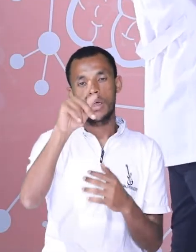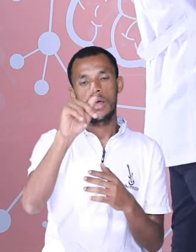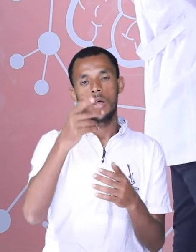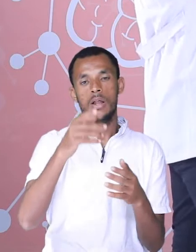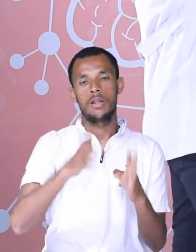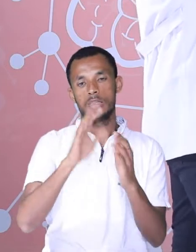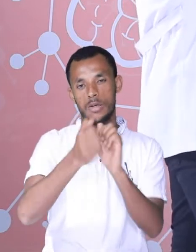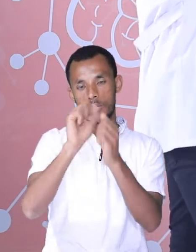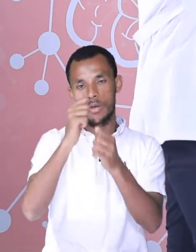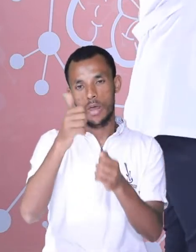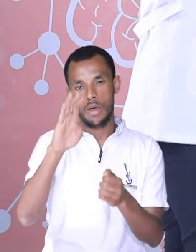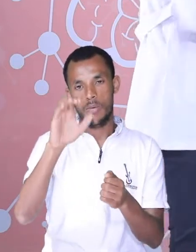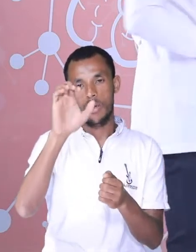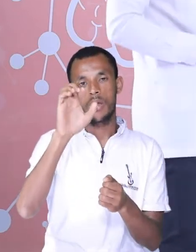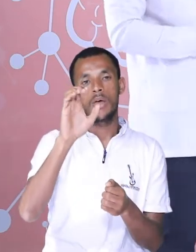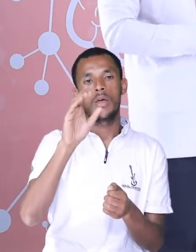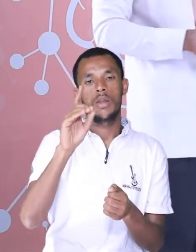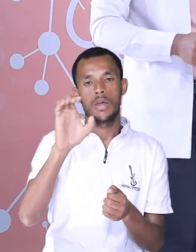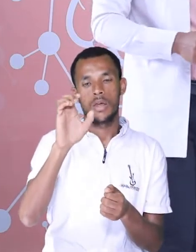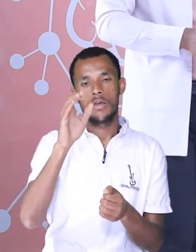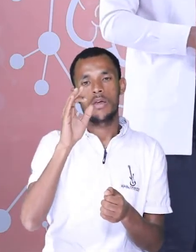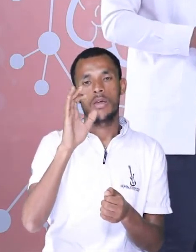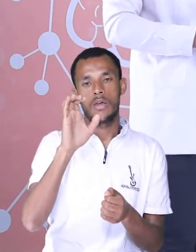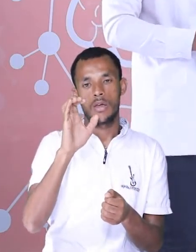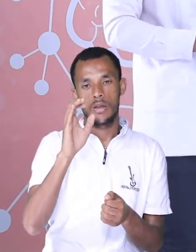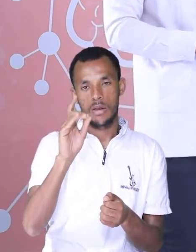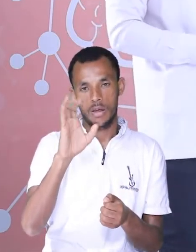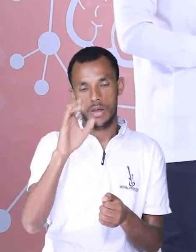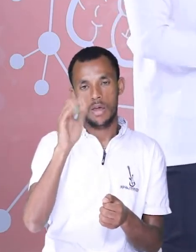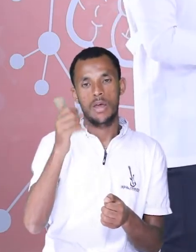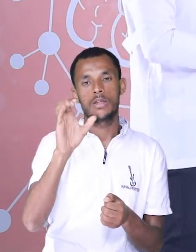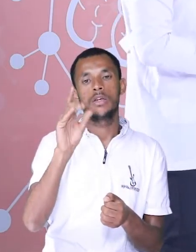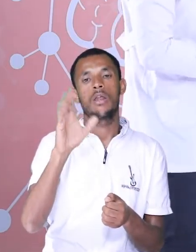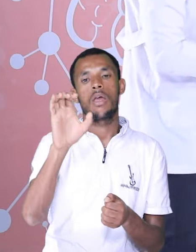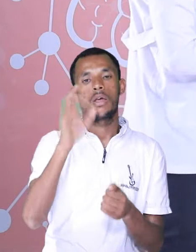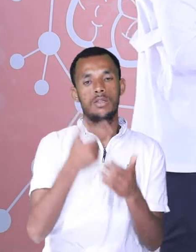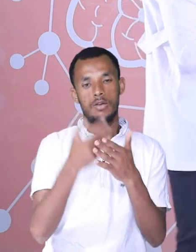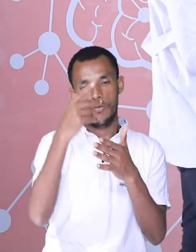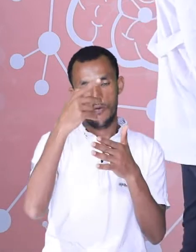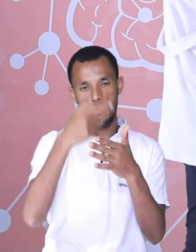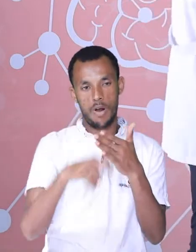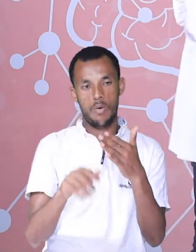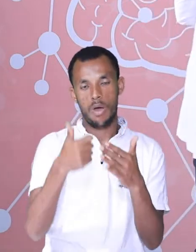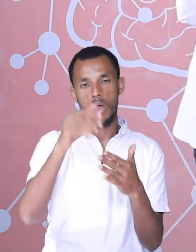of AB, DE, BC, EF, and AC, DE. So, what is the value of AB? AB